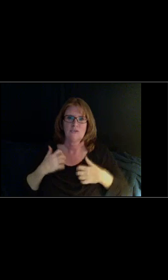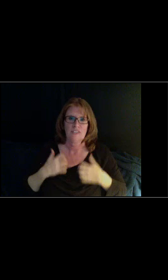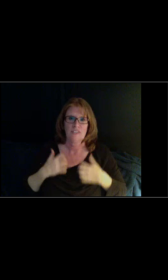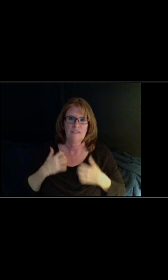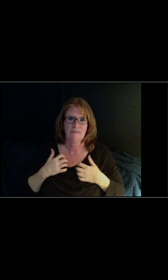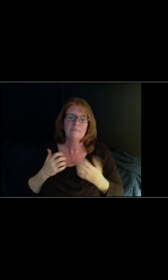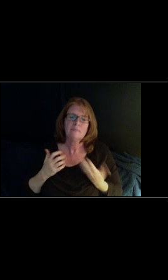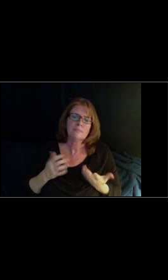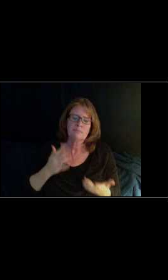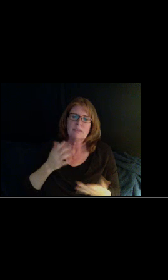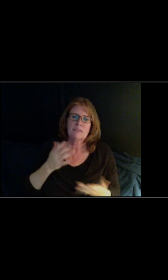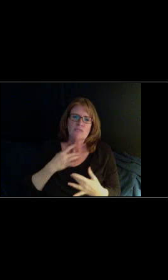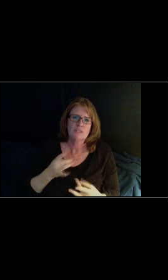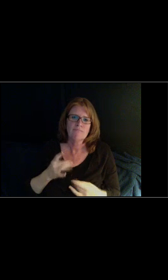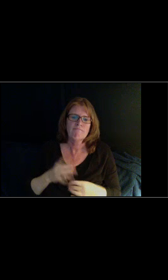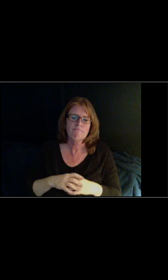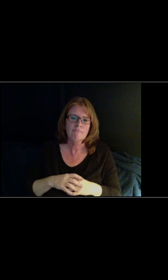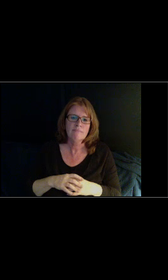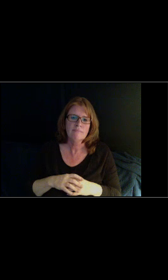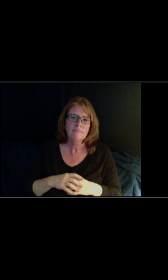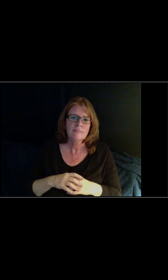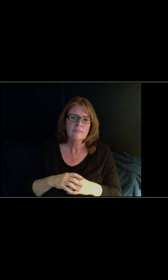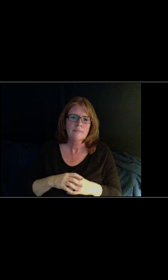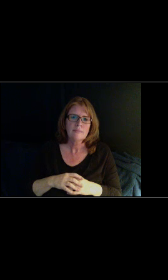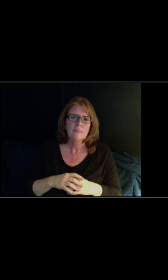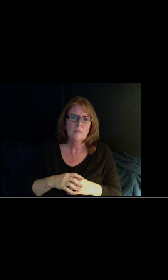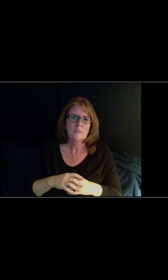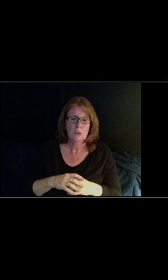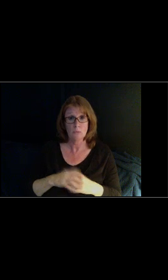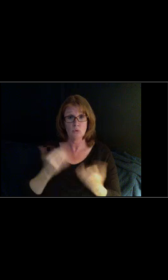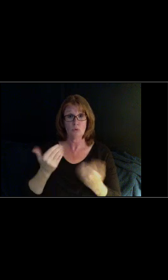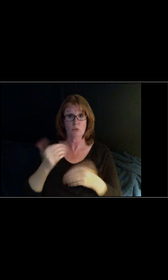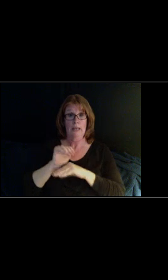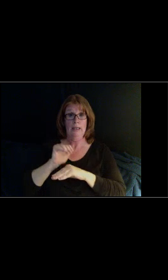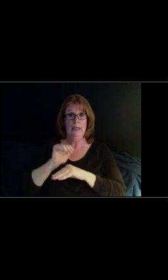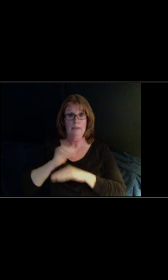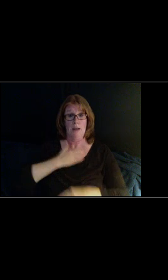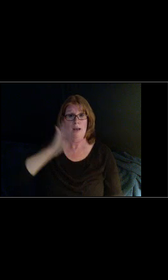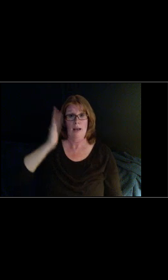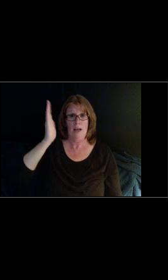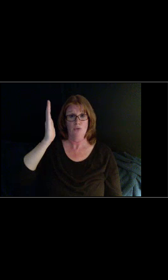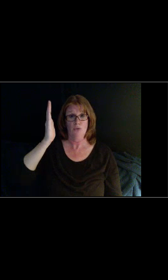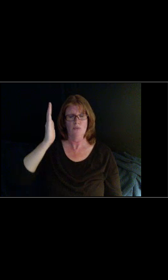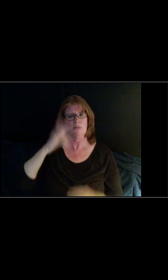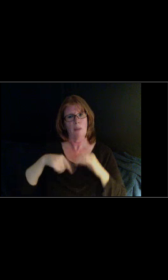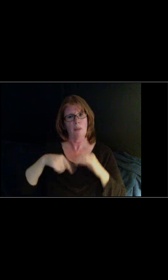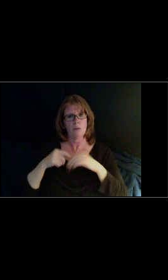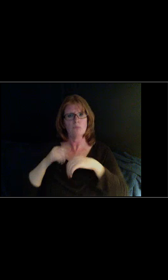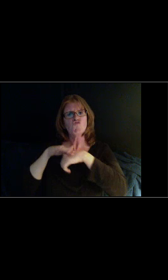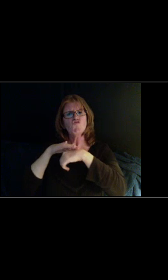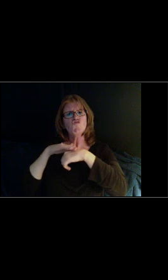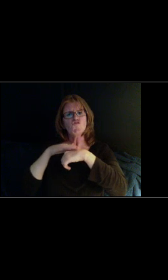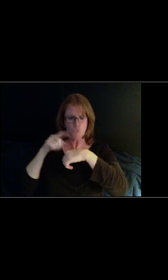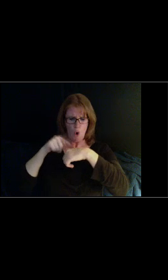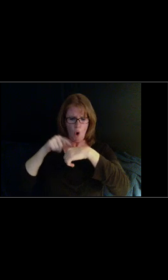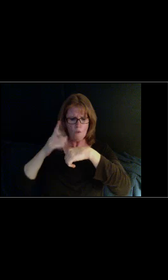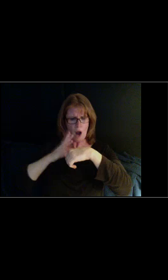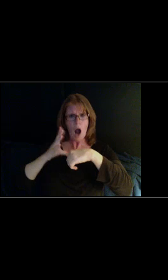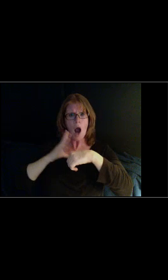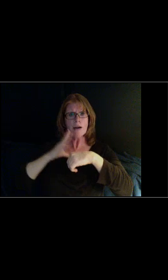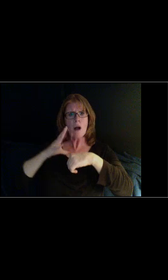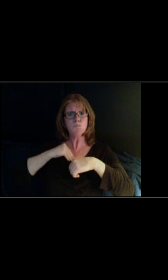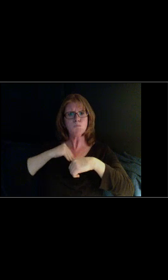It may seem not relevant on the surface, But once we dig deeper into these ideas, you'll see